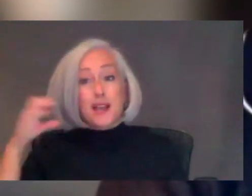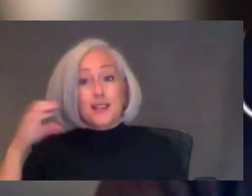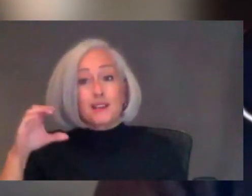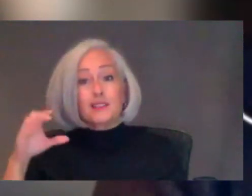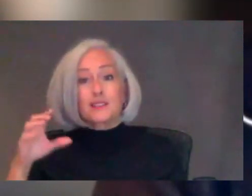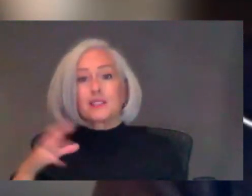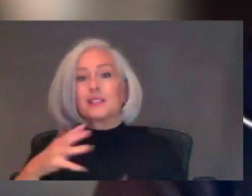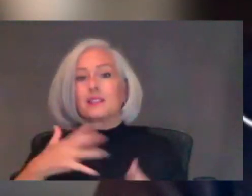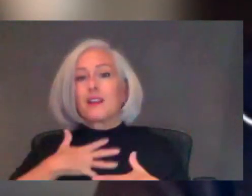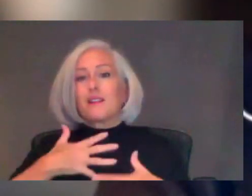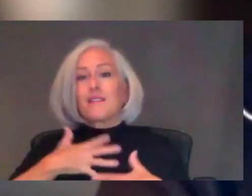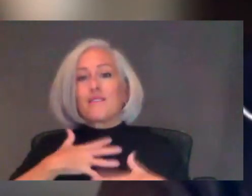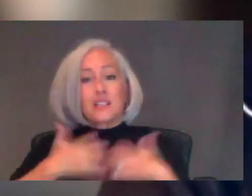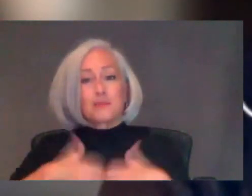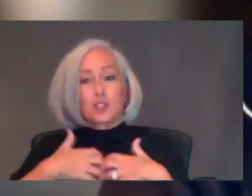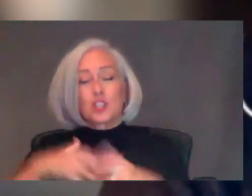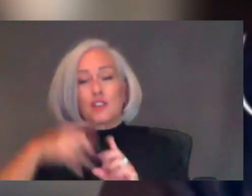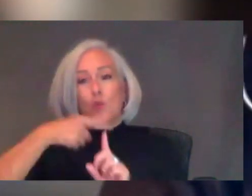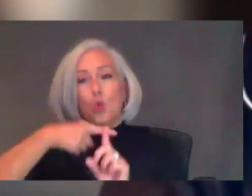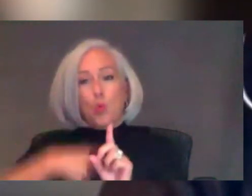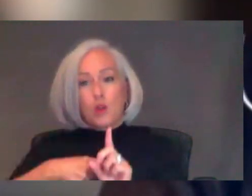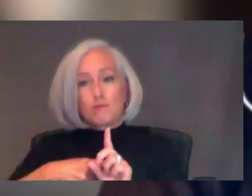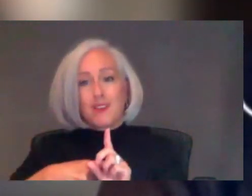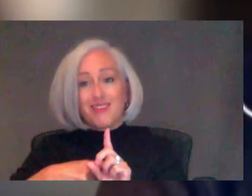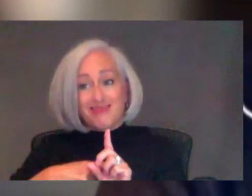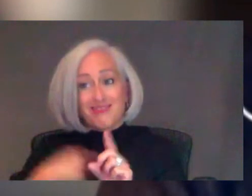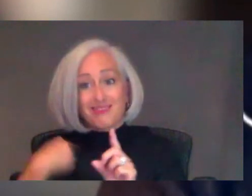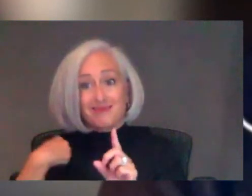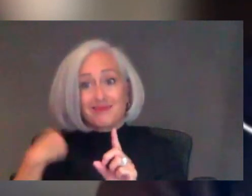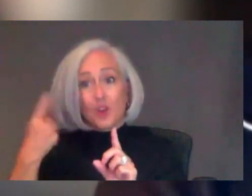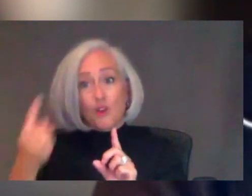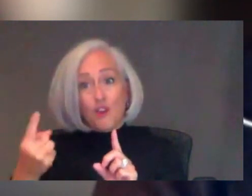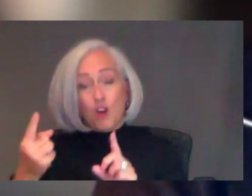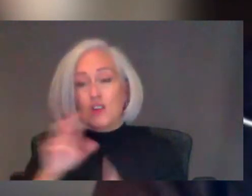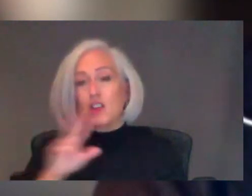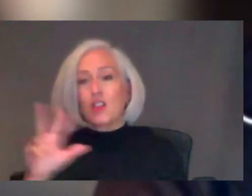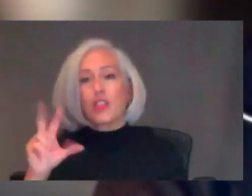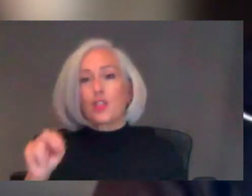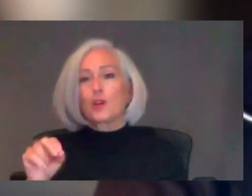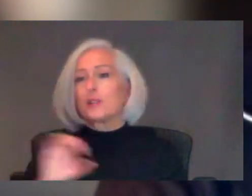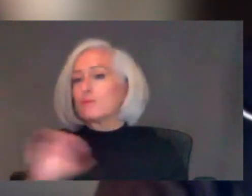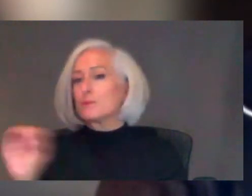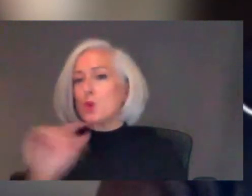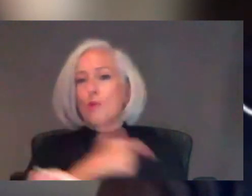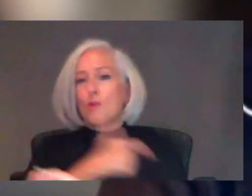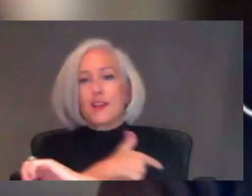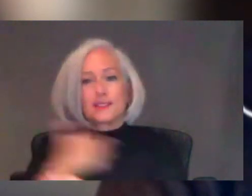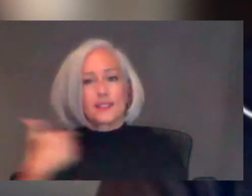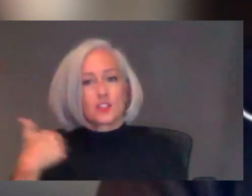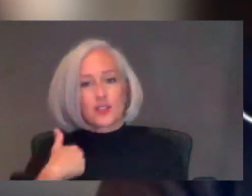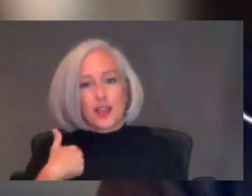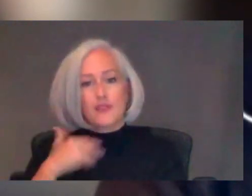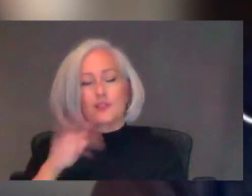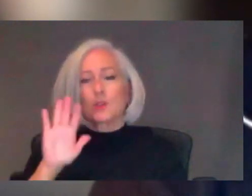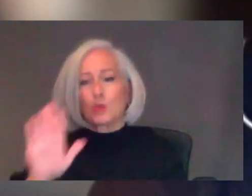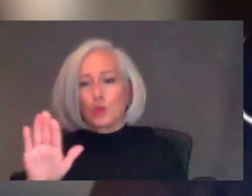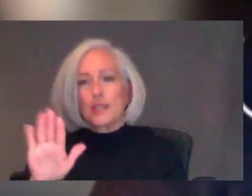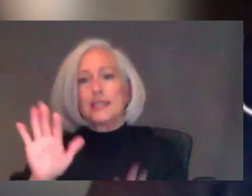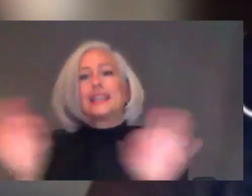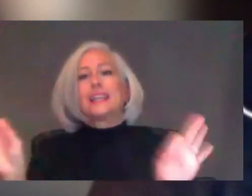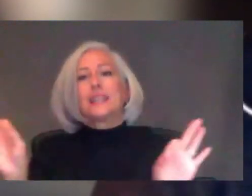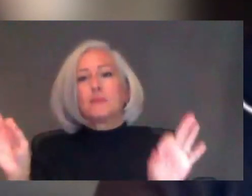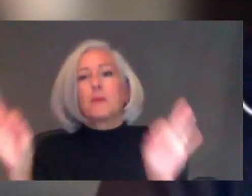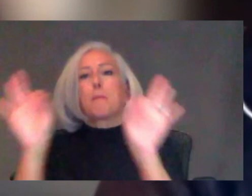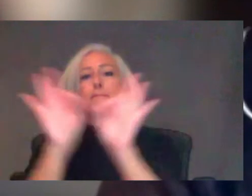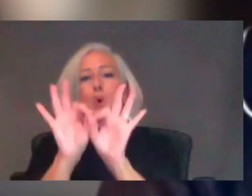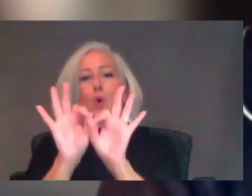that's happened, and so it's just so important for the vaccine. Amber, thanks so much for sharing that part of your